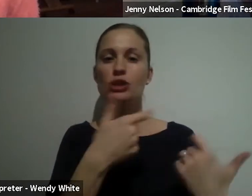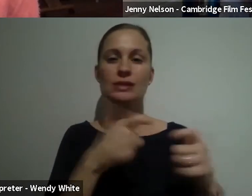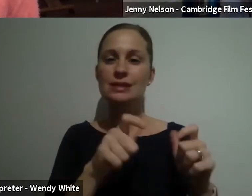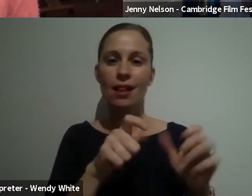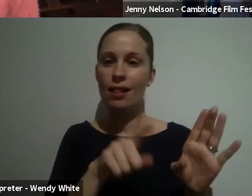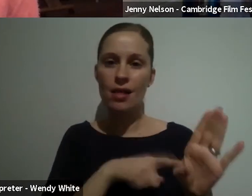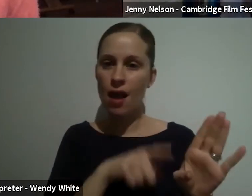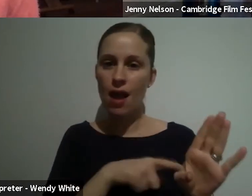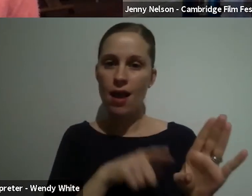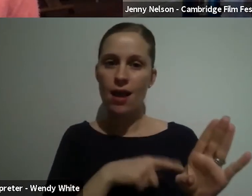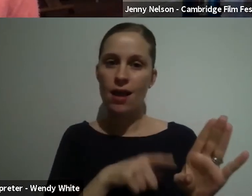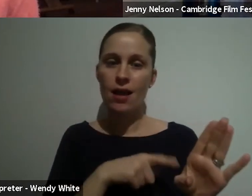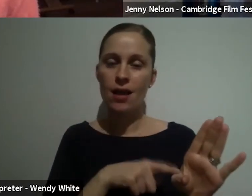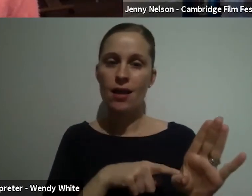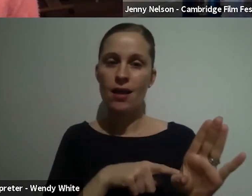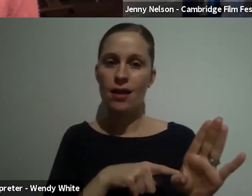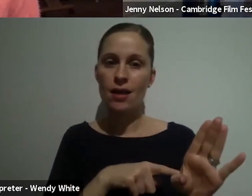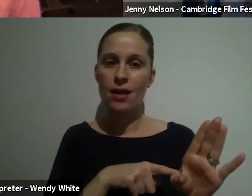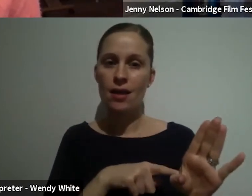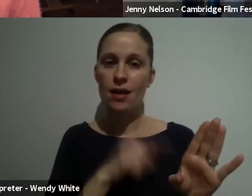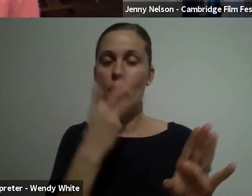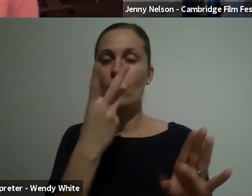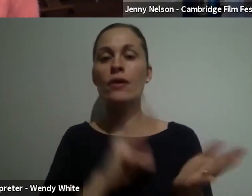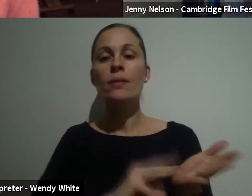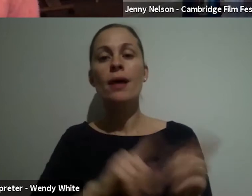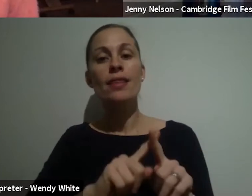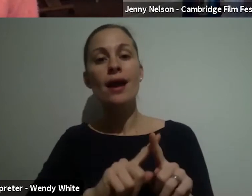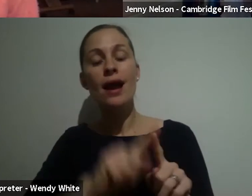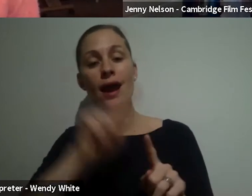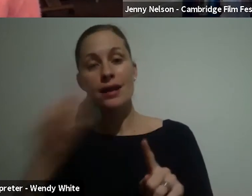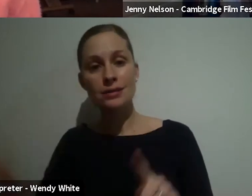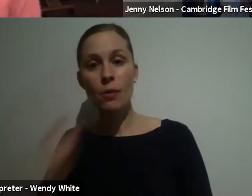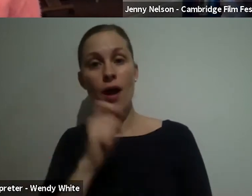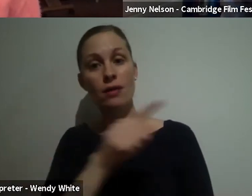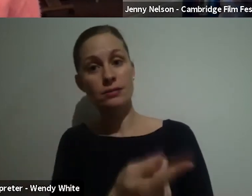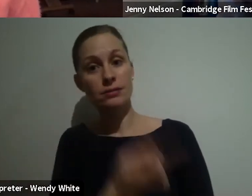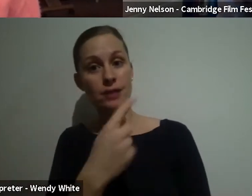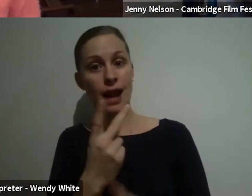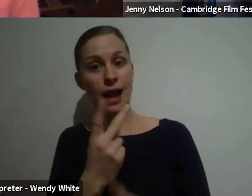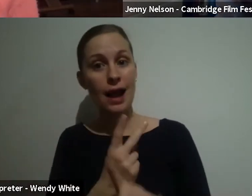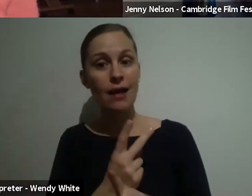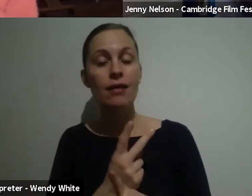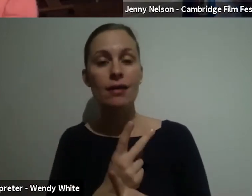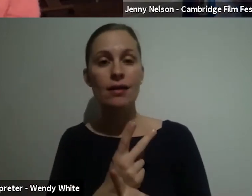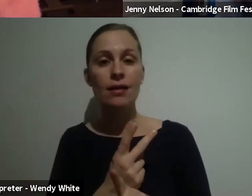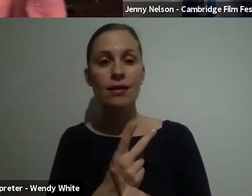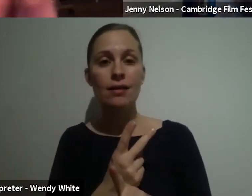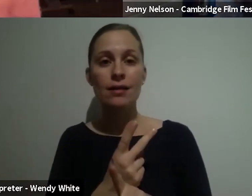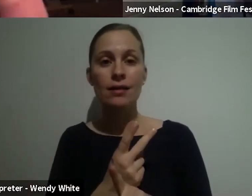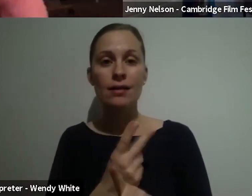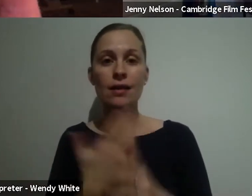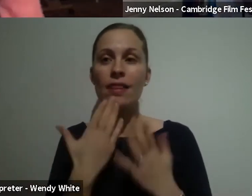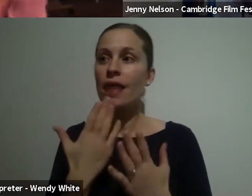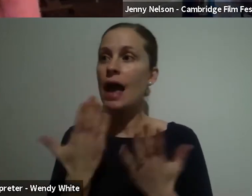Celia. And 3 months later, we called her again and think, I don't